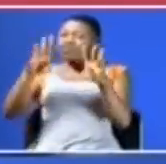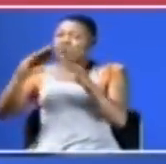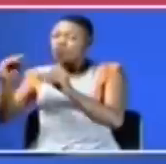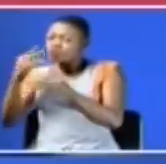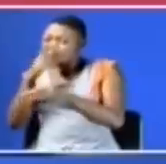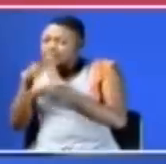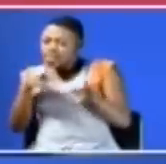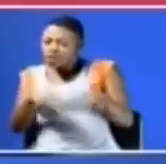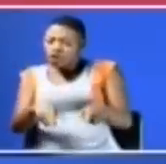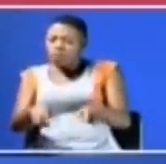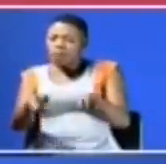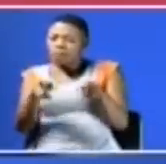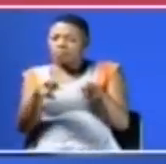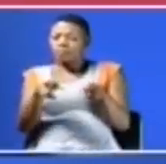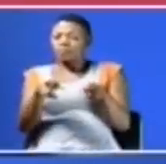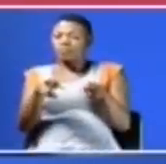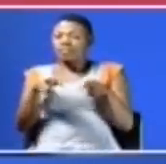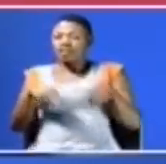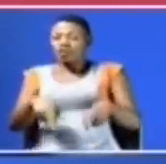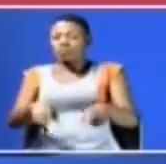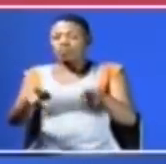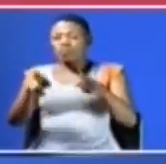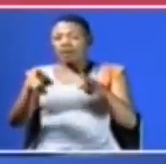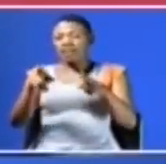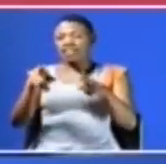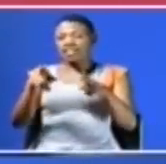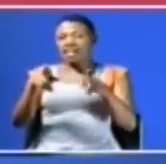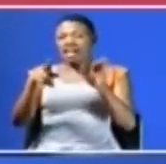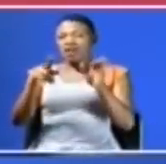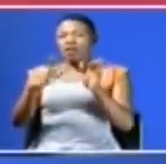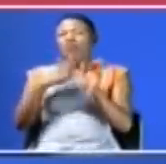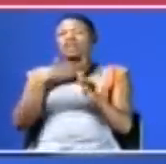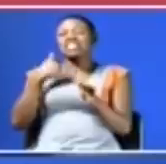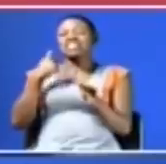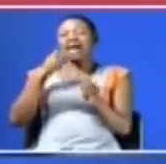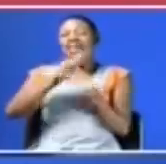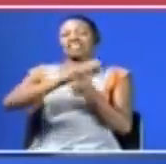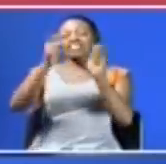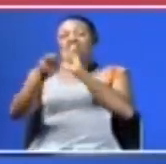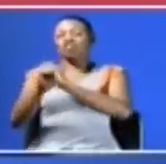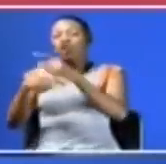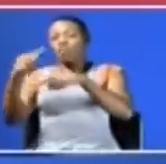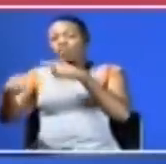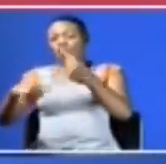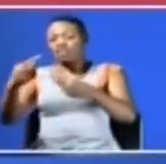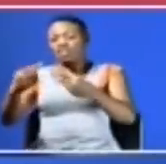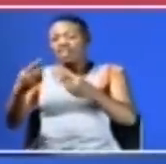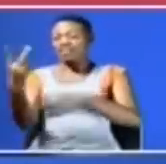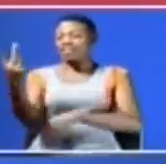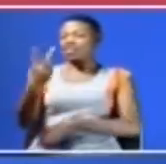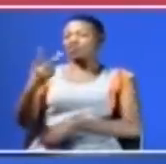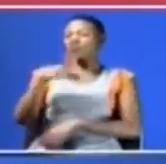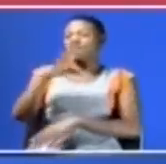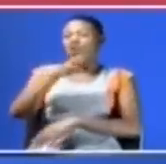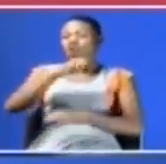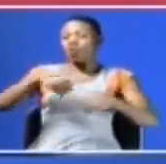roadmap, our roadmap envisaged a transitional arrangement where Raila and Uhuru